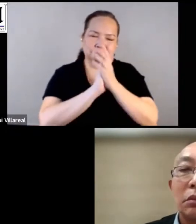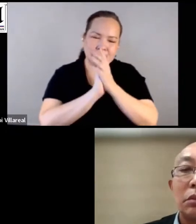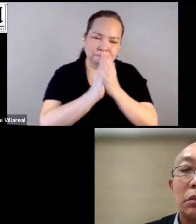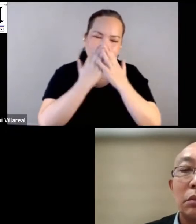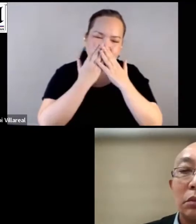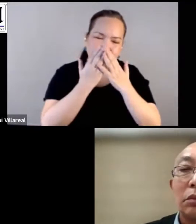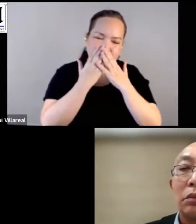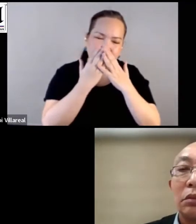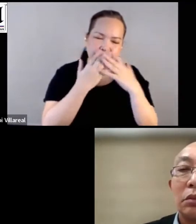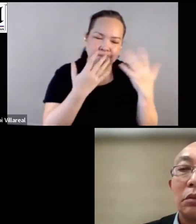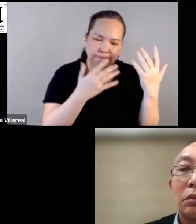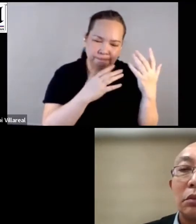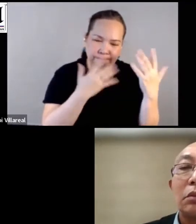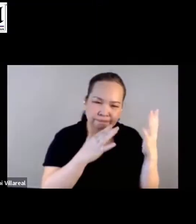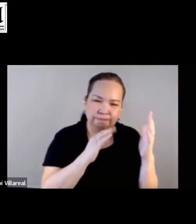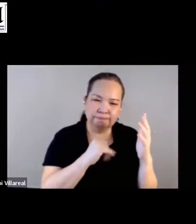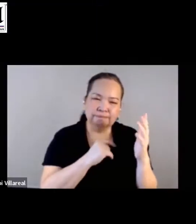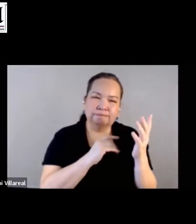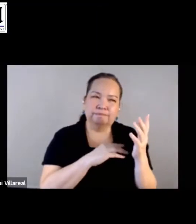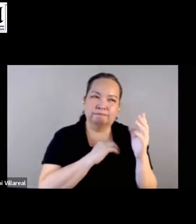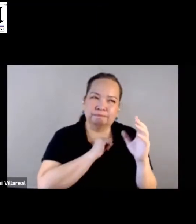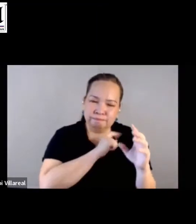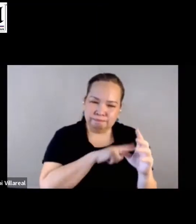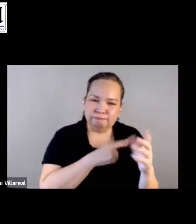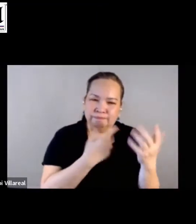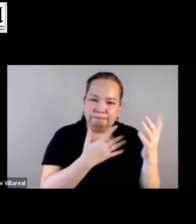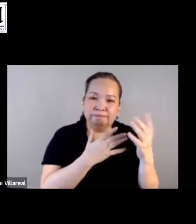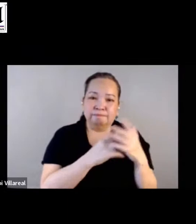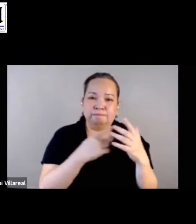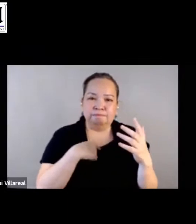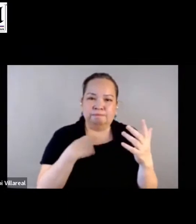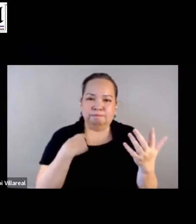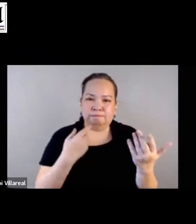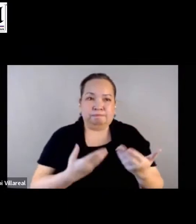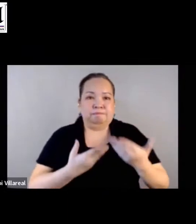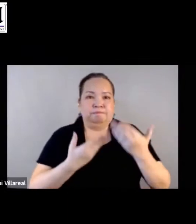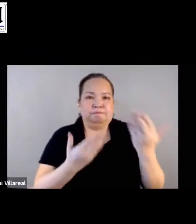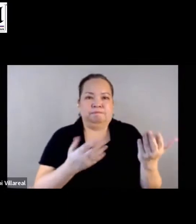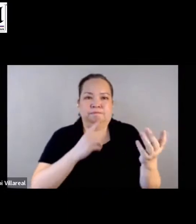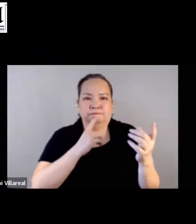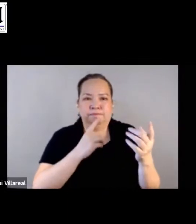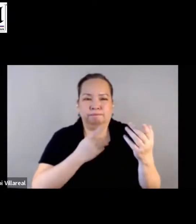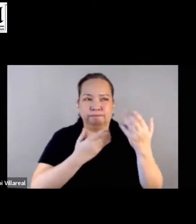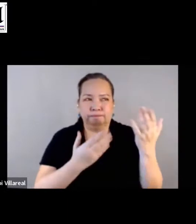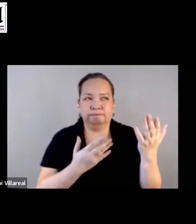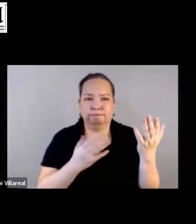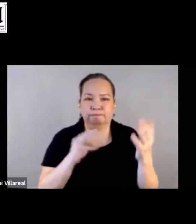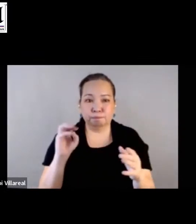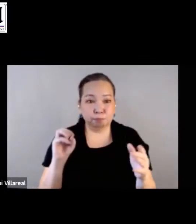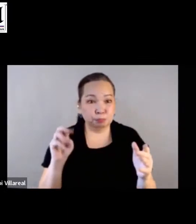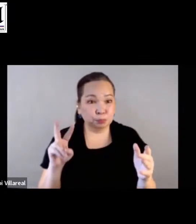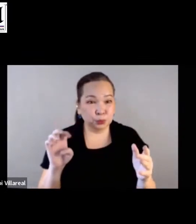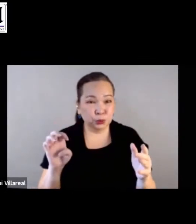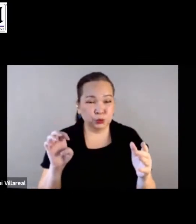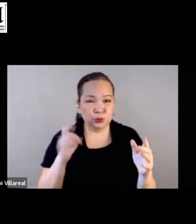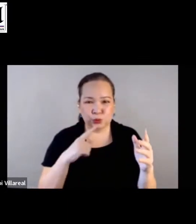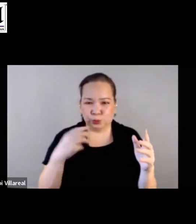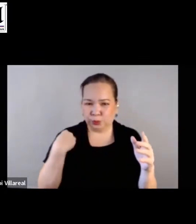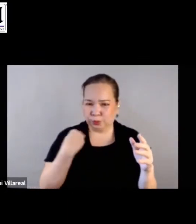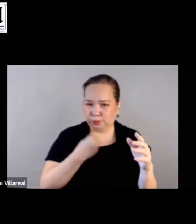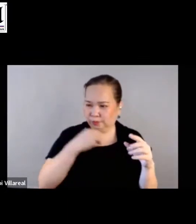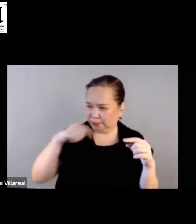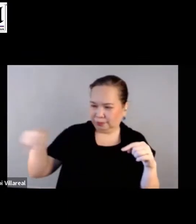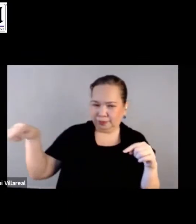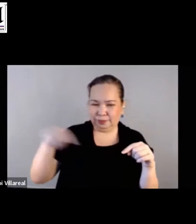measure, Mr. Chairman. So therefore, I would like to move that the members of this committee